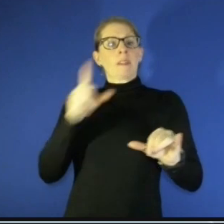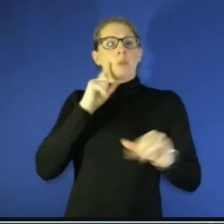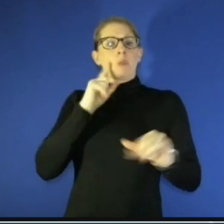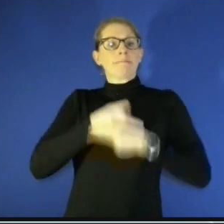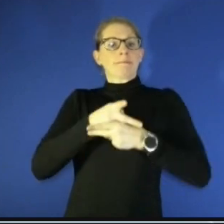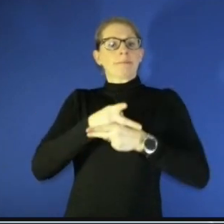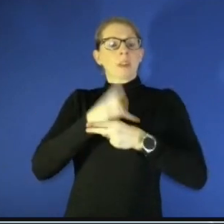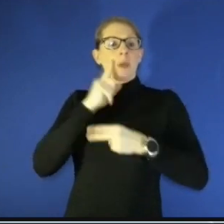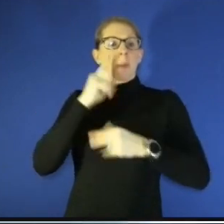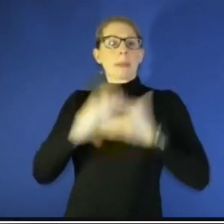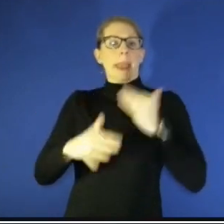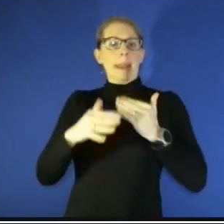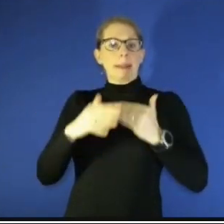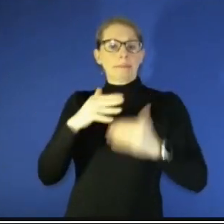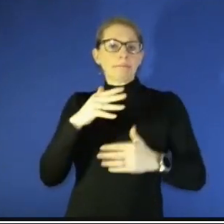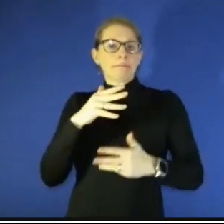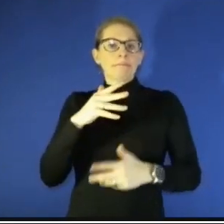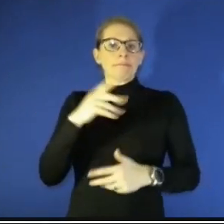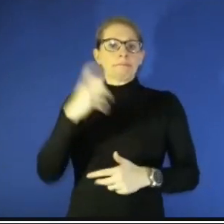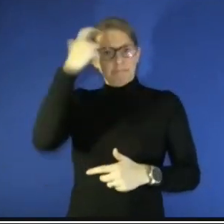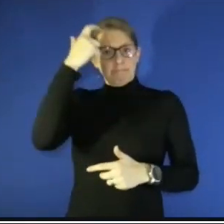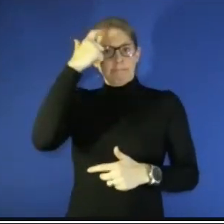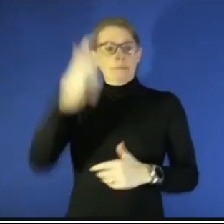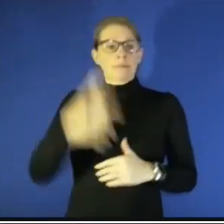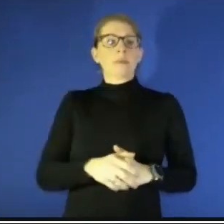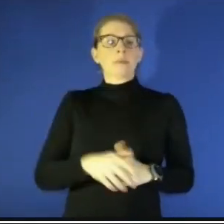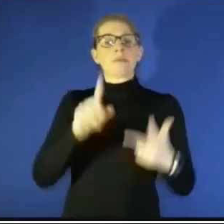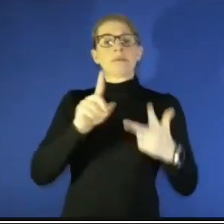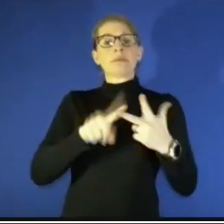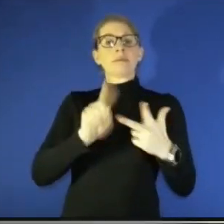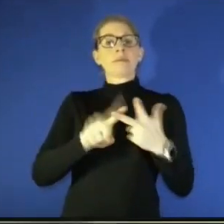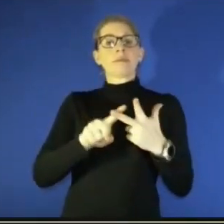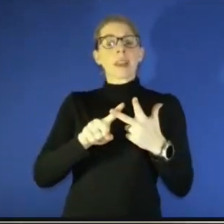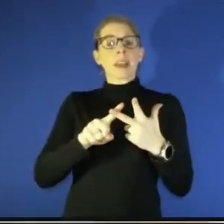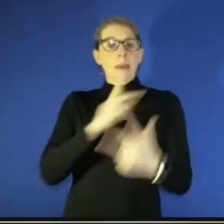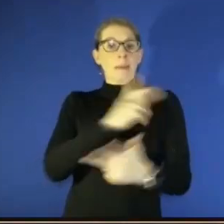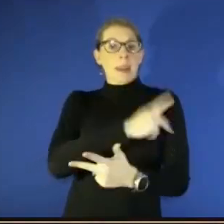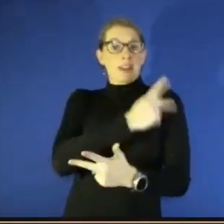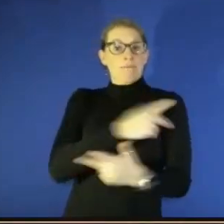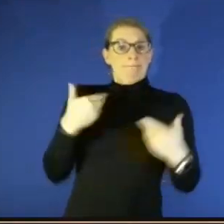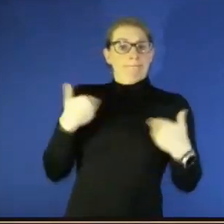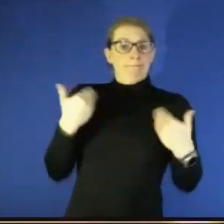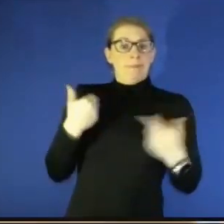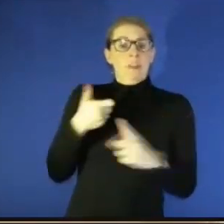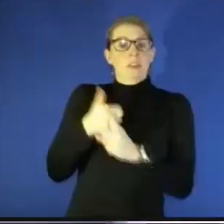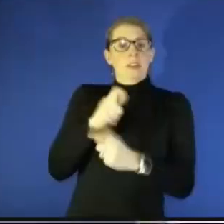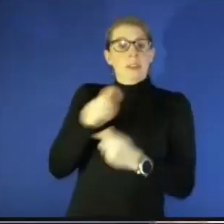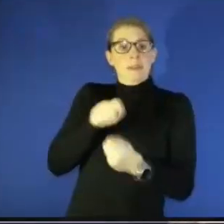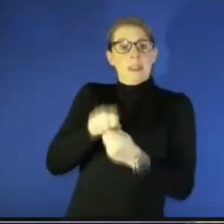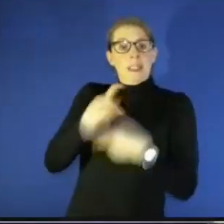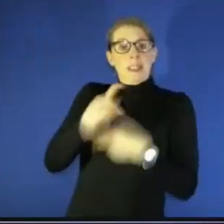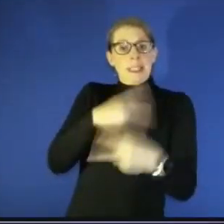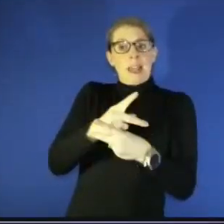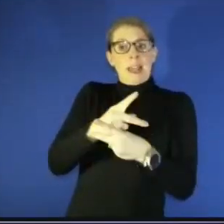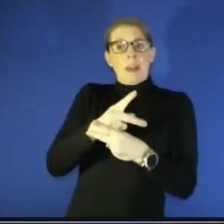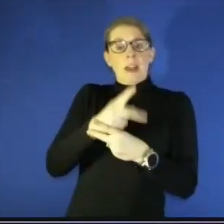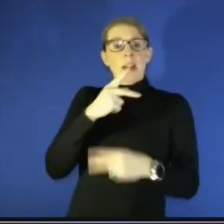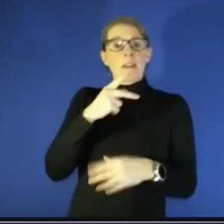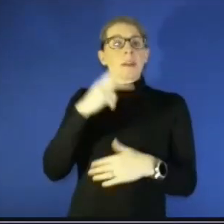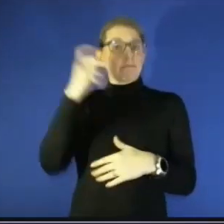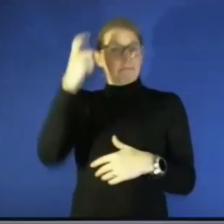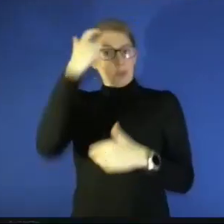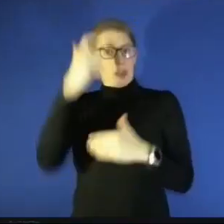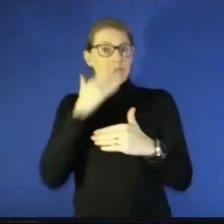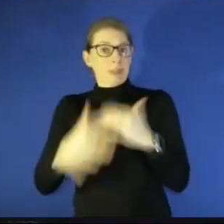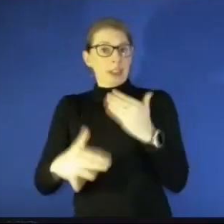update with one of Dr. Ebersole's young patients. She too had a certain type of brain bleed that we'll talk about. She's going to join us live to tell us how she's